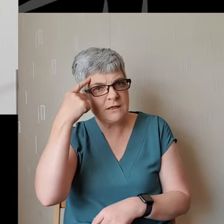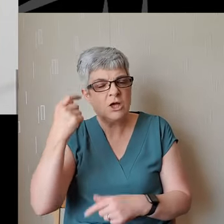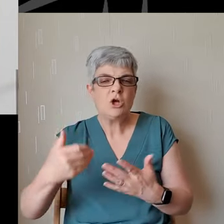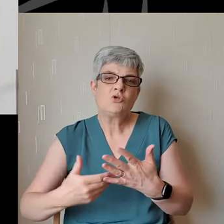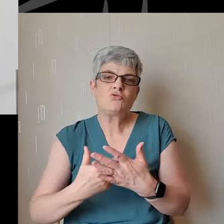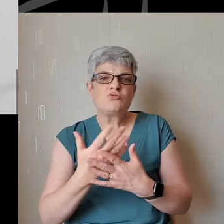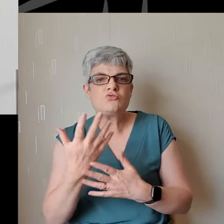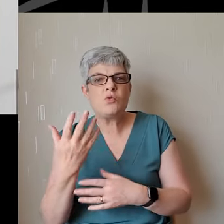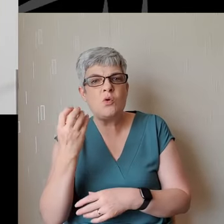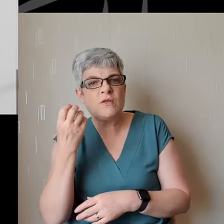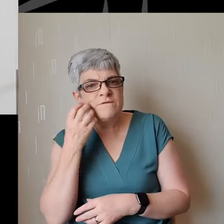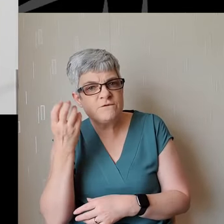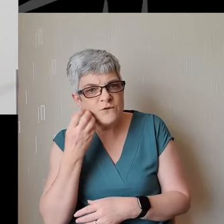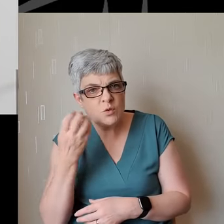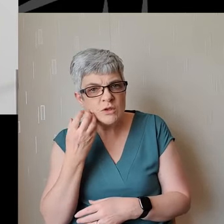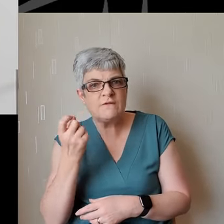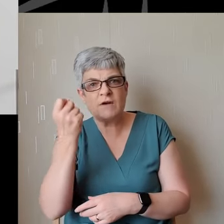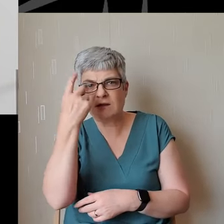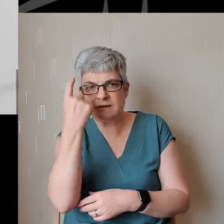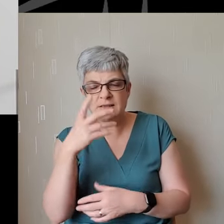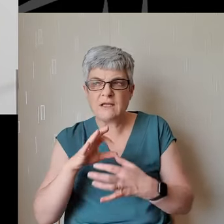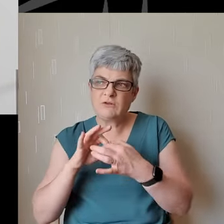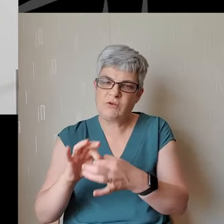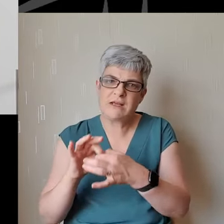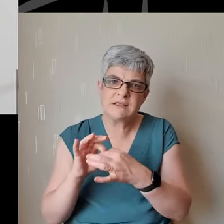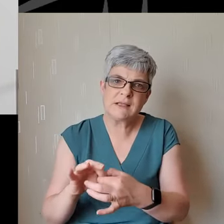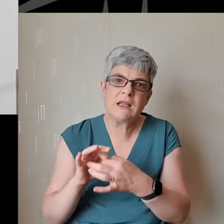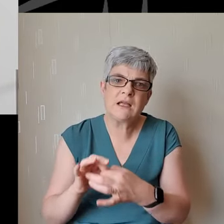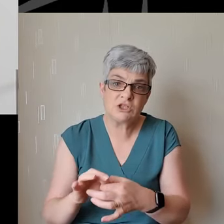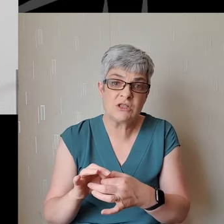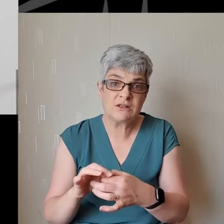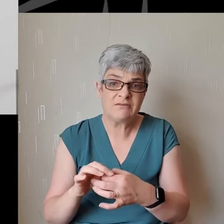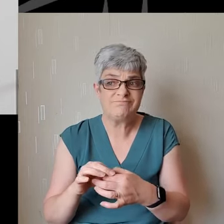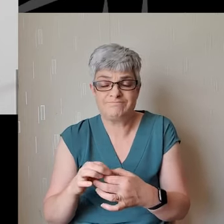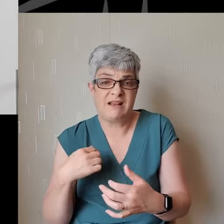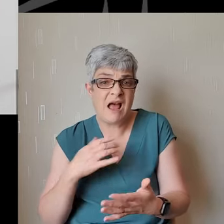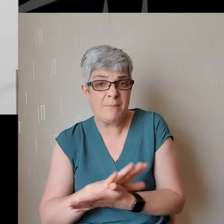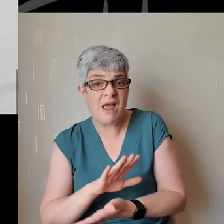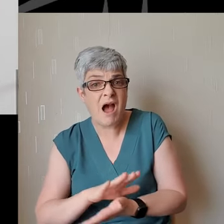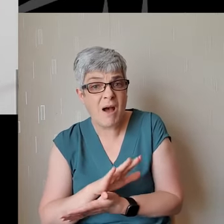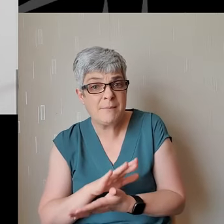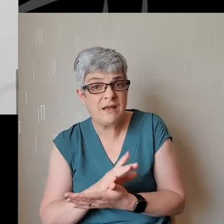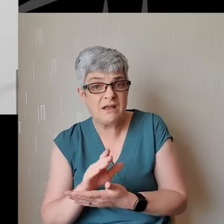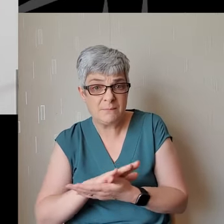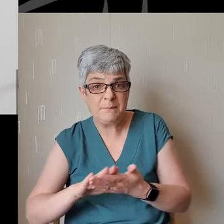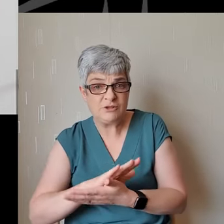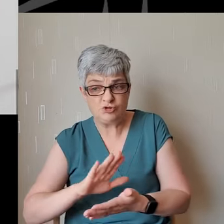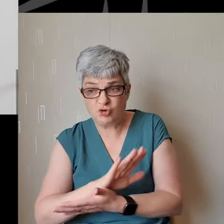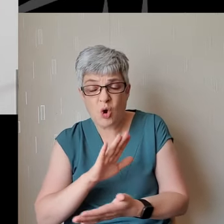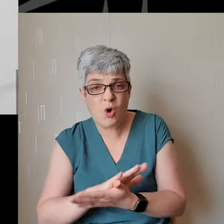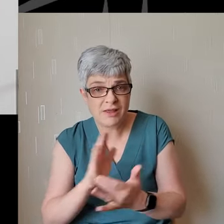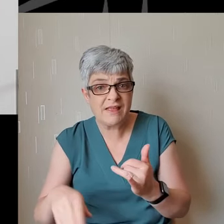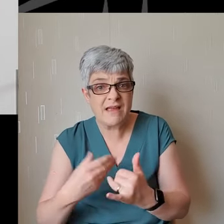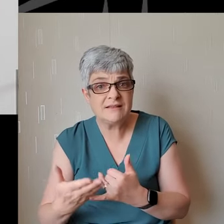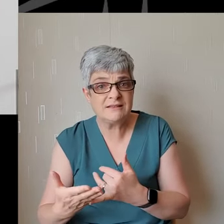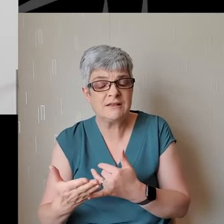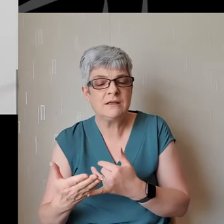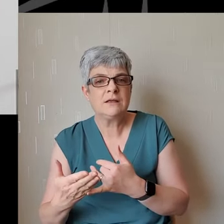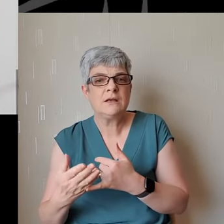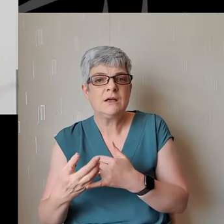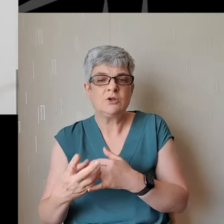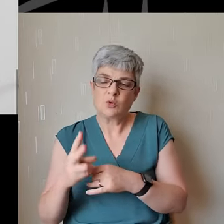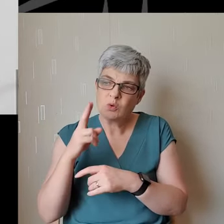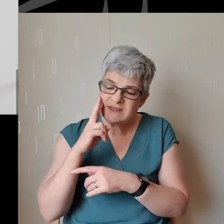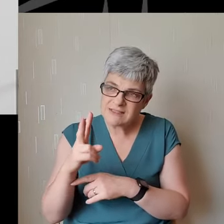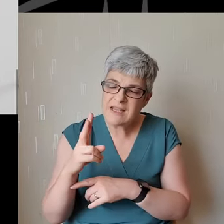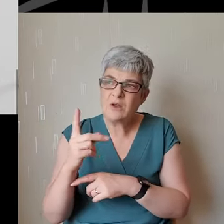of understanding and reconciliation, and I'll be happy. It will be a cause for joy. Seeing one another